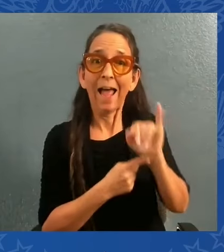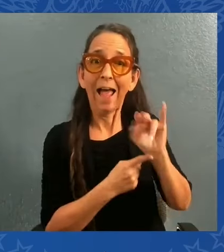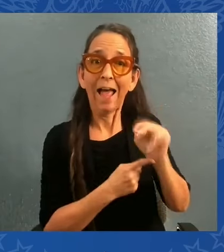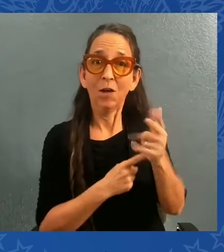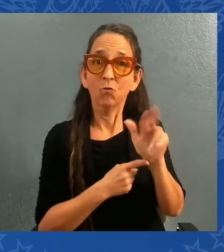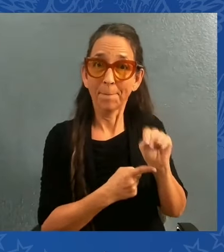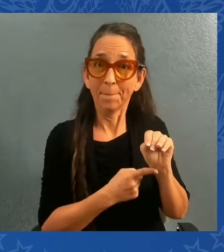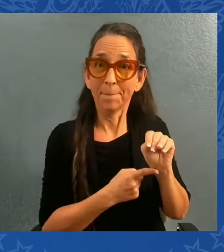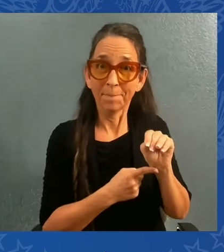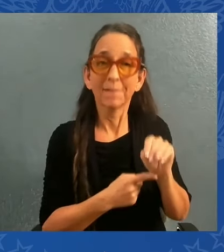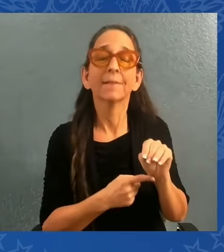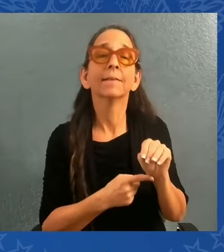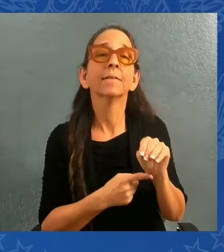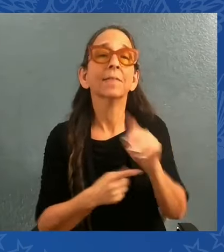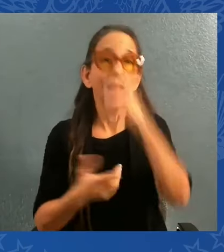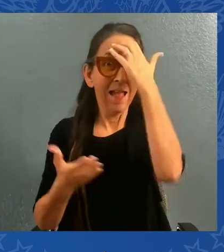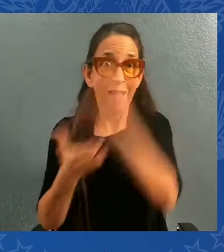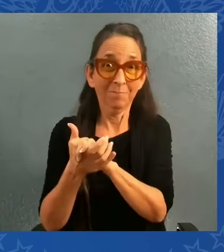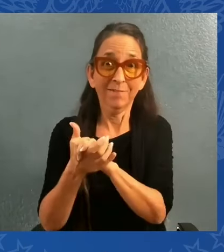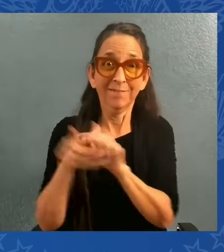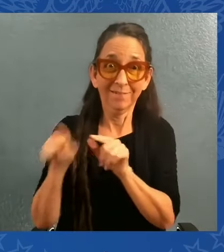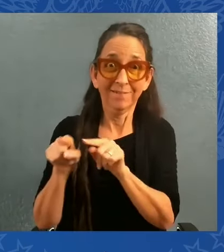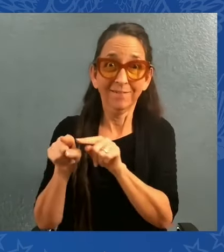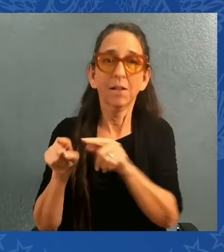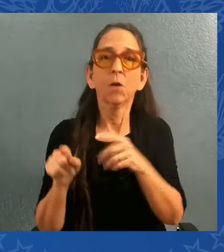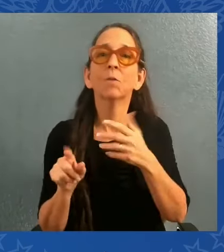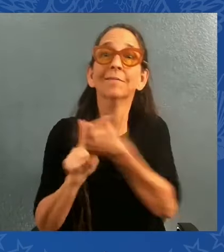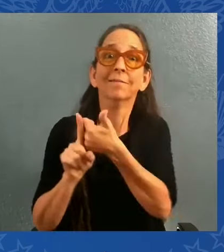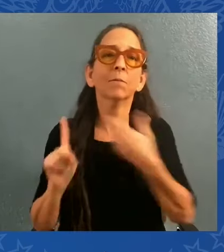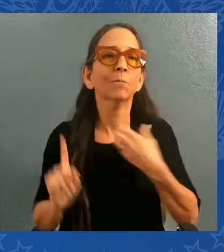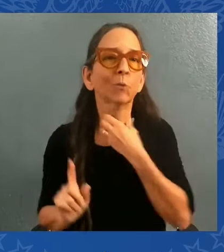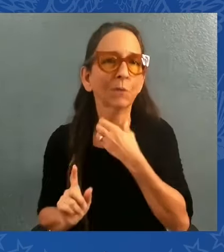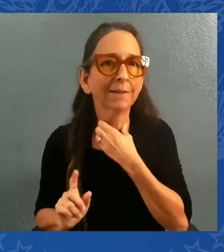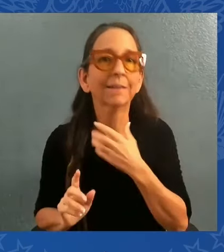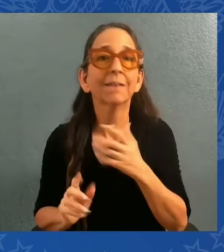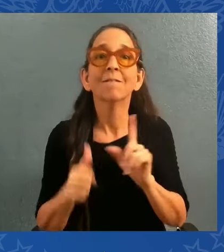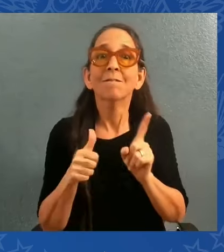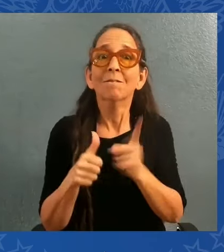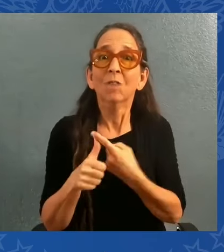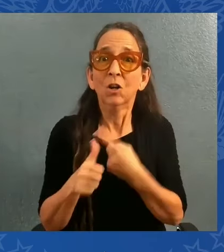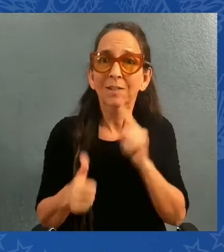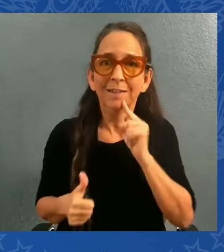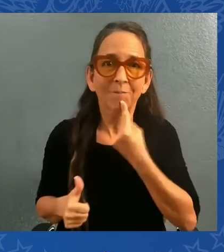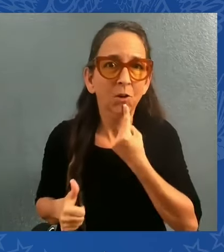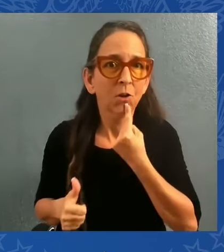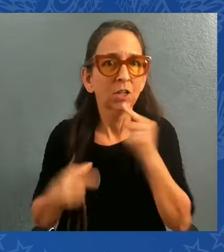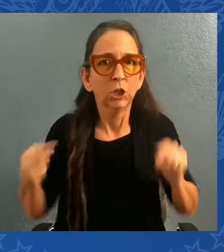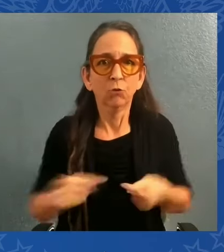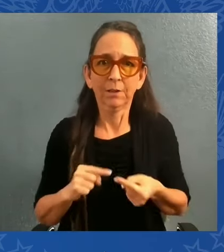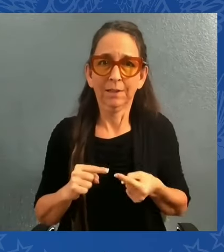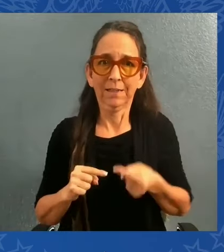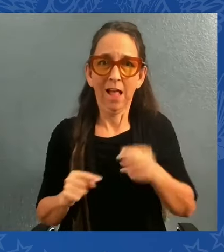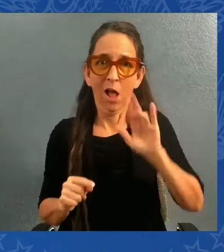Eric Alva, the first Marine seriously injured in the Iraq War. Danny fights for all veterans and